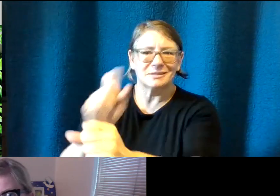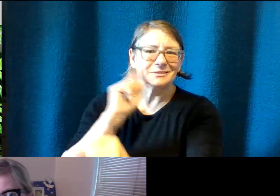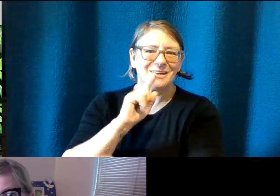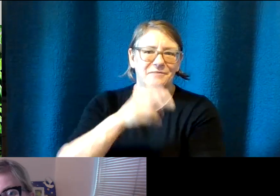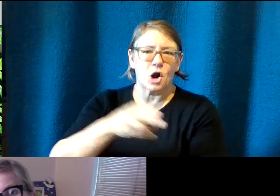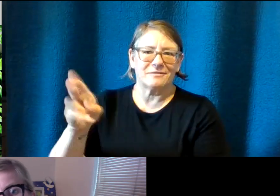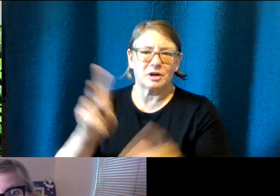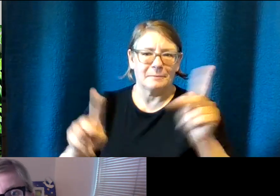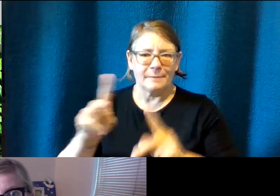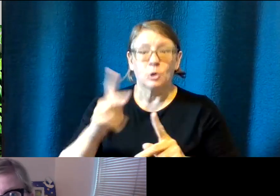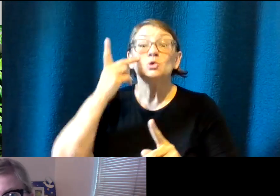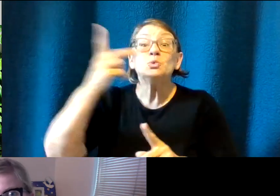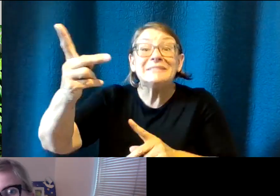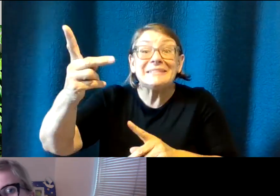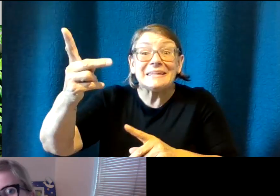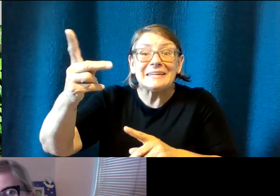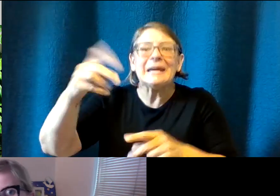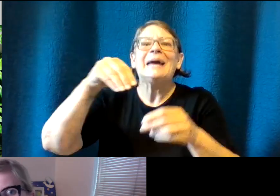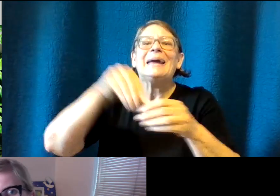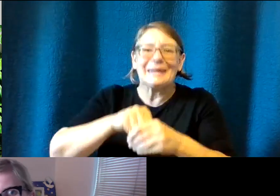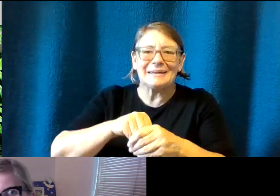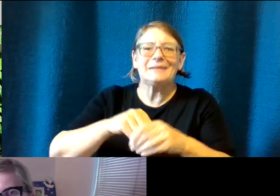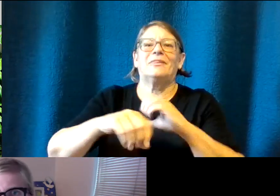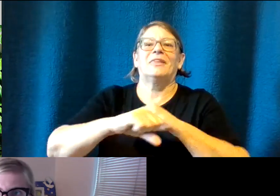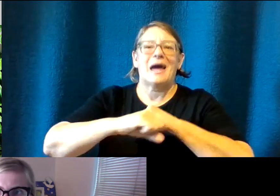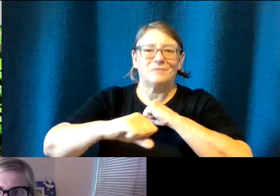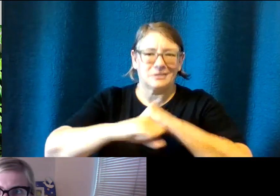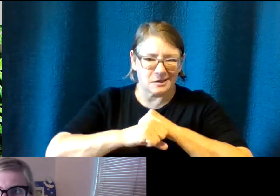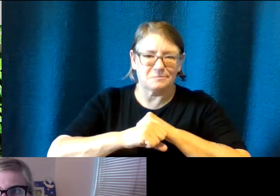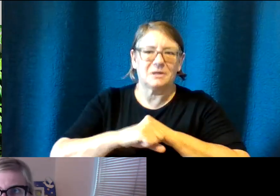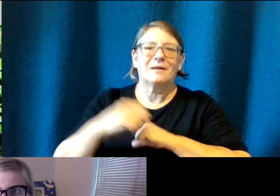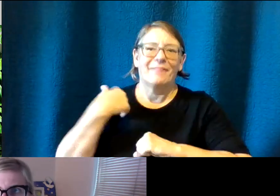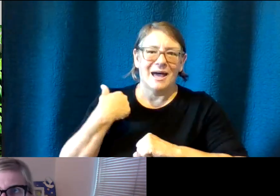hearing population. That's what makes it more welcome. That's what makes it so that